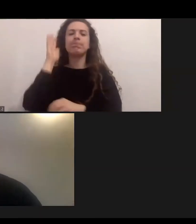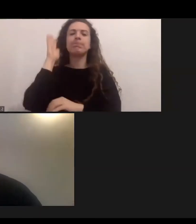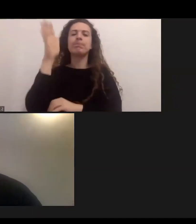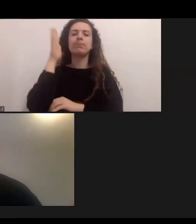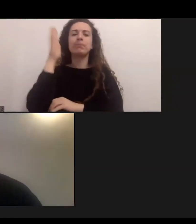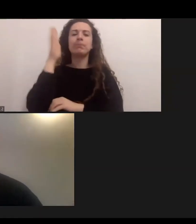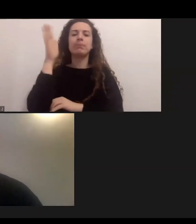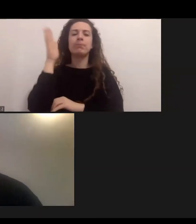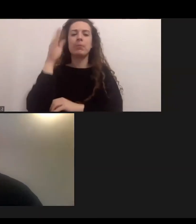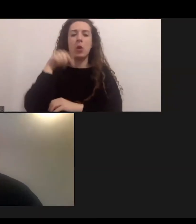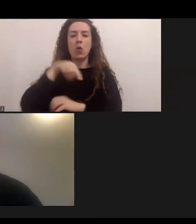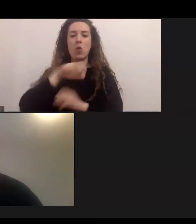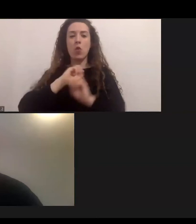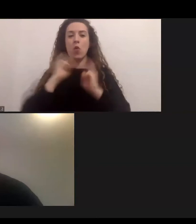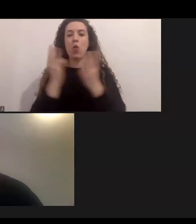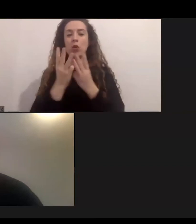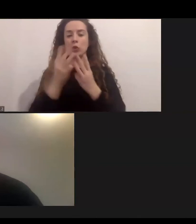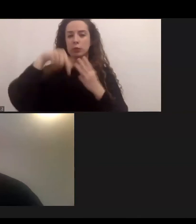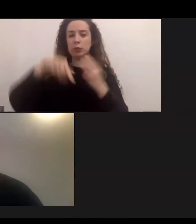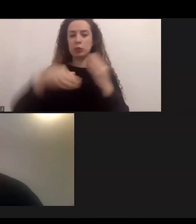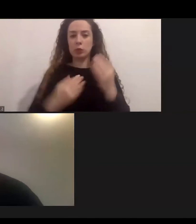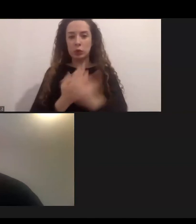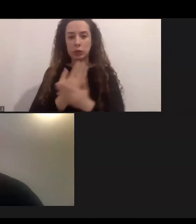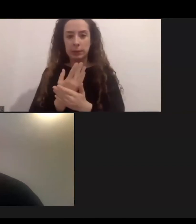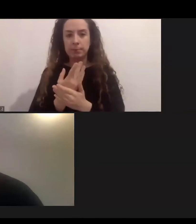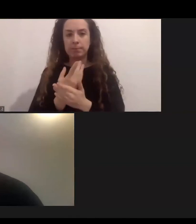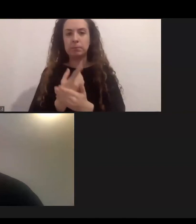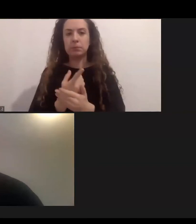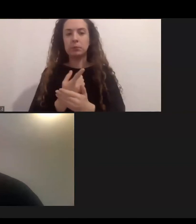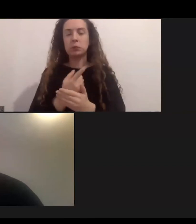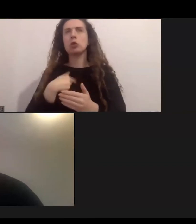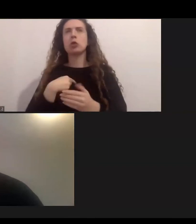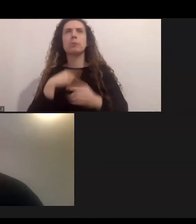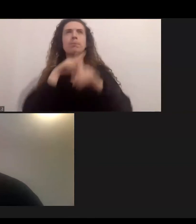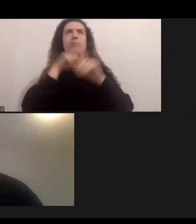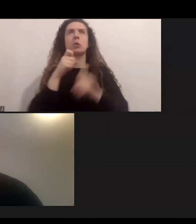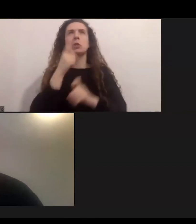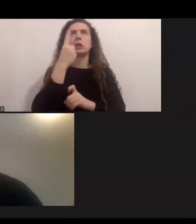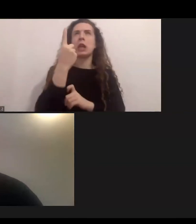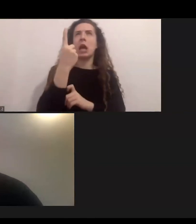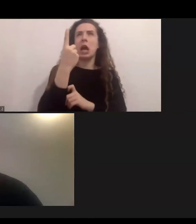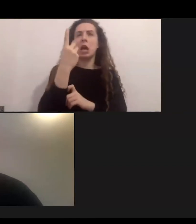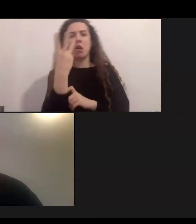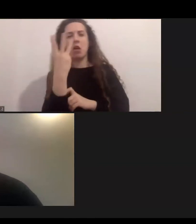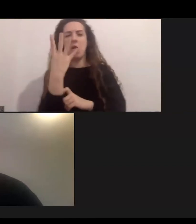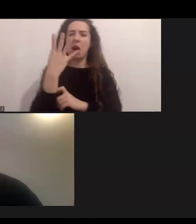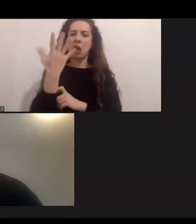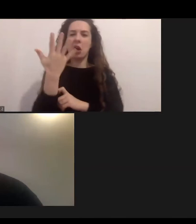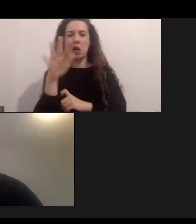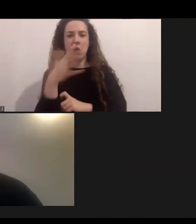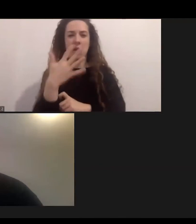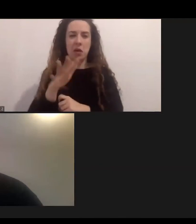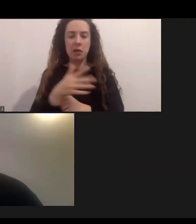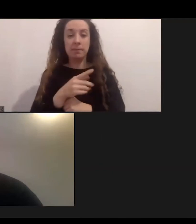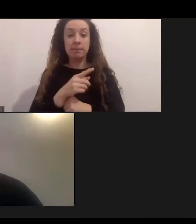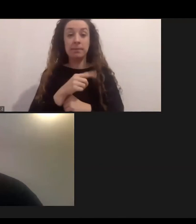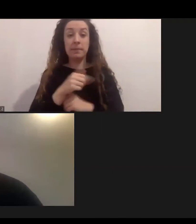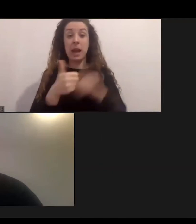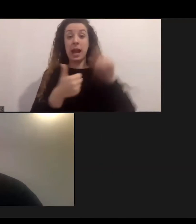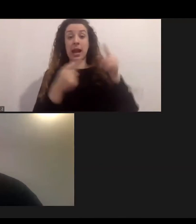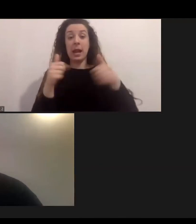But František, let me introduce you to the audience. František is a student of Chinese language and culture